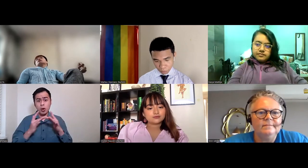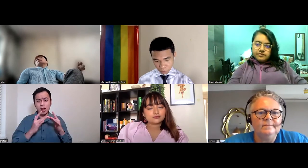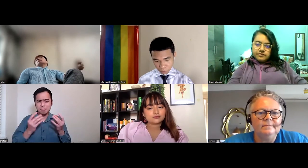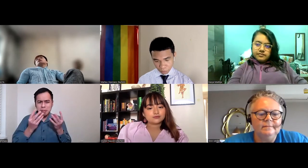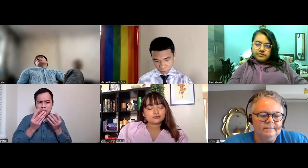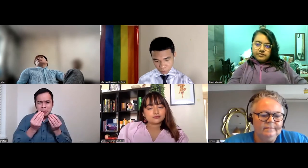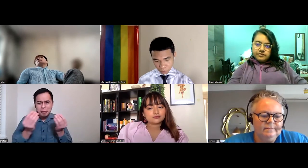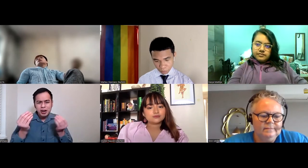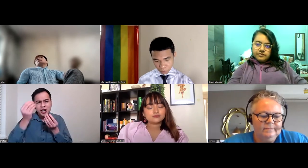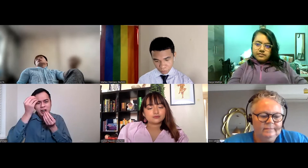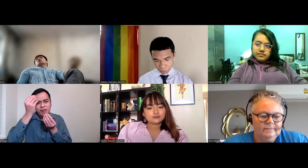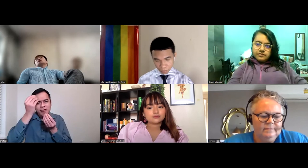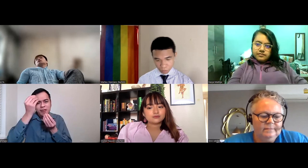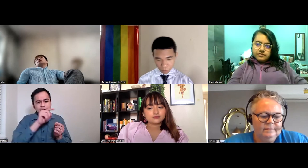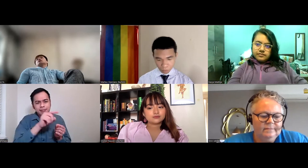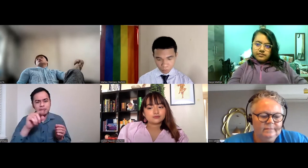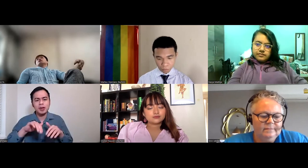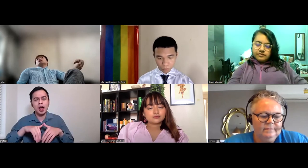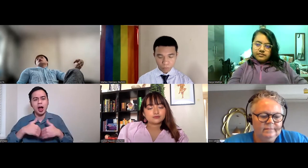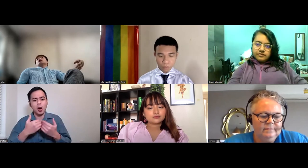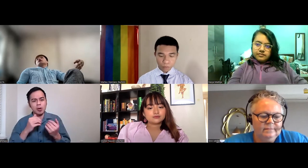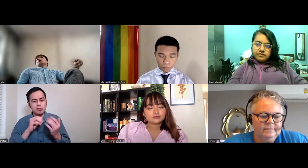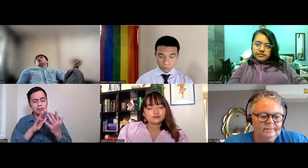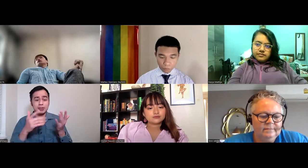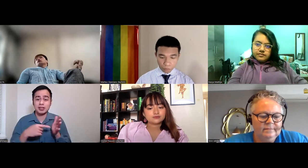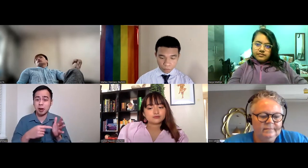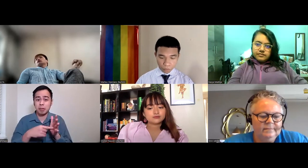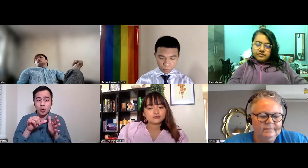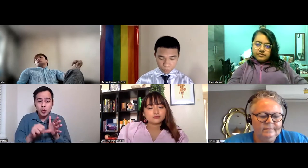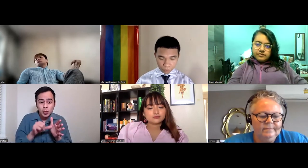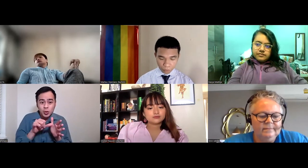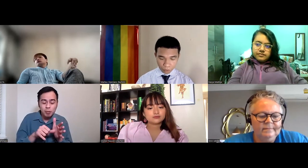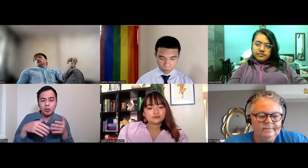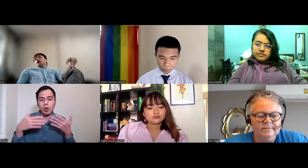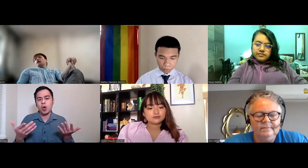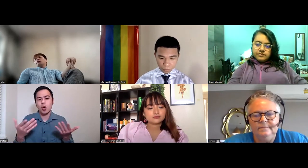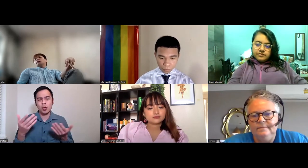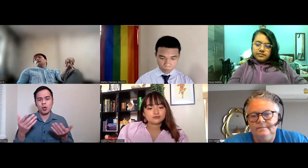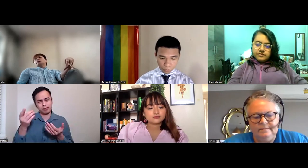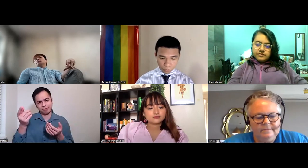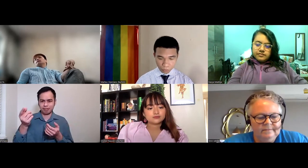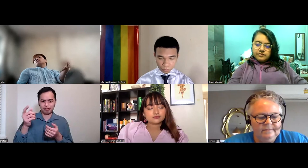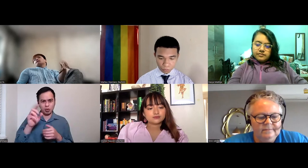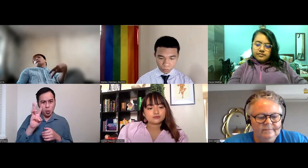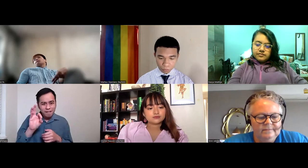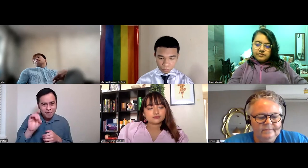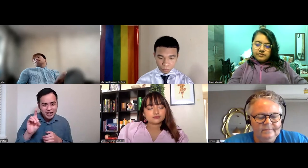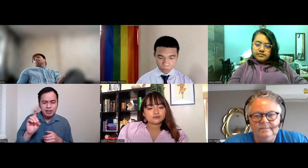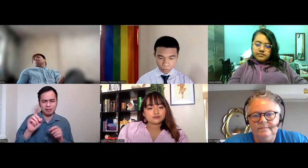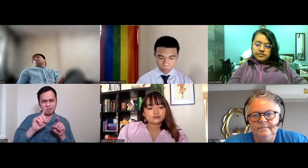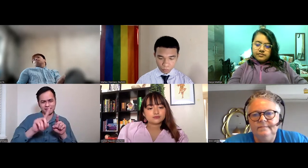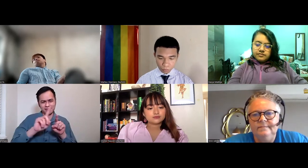as they develop the experience of teaching these students. Of course, the internet is another good source of resources, and we see